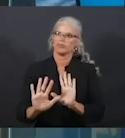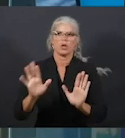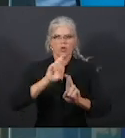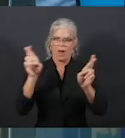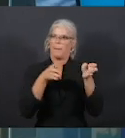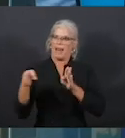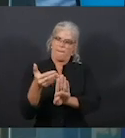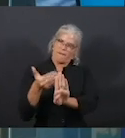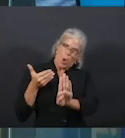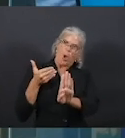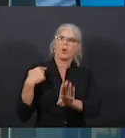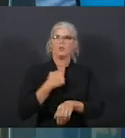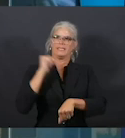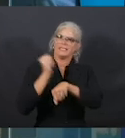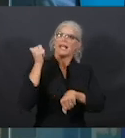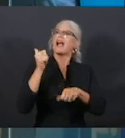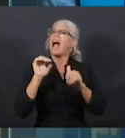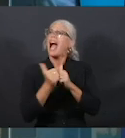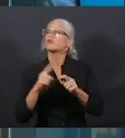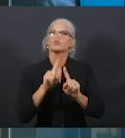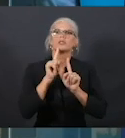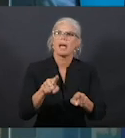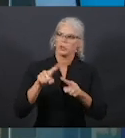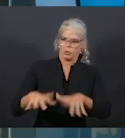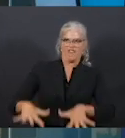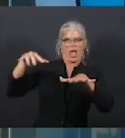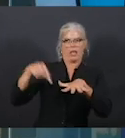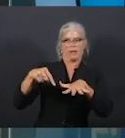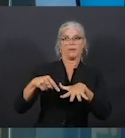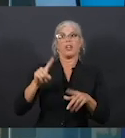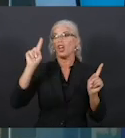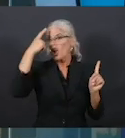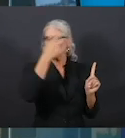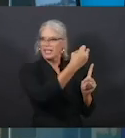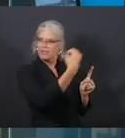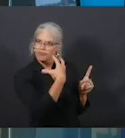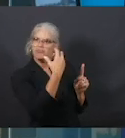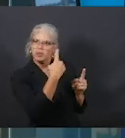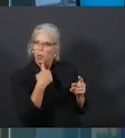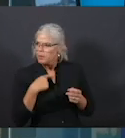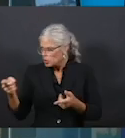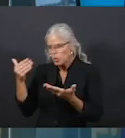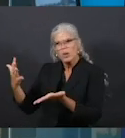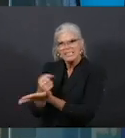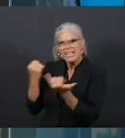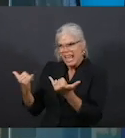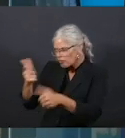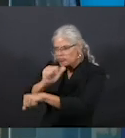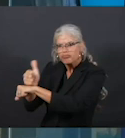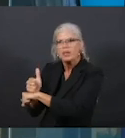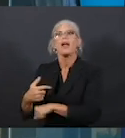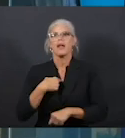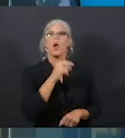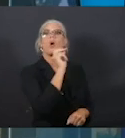for the United States on how to respond to a flood event. Therefore, the governor gave me the opportunity to get all of those resources in place to be proactive. So that